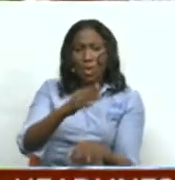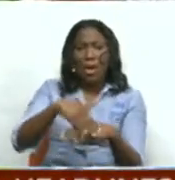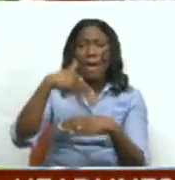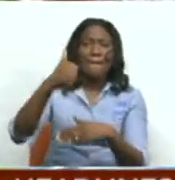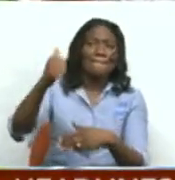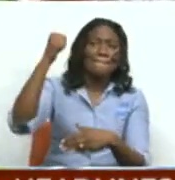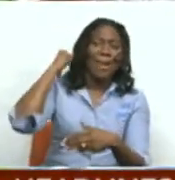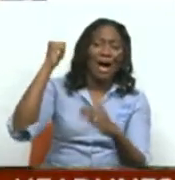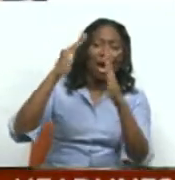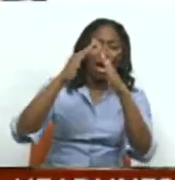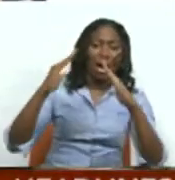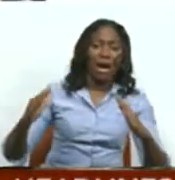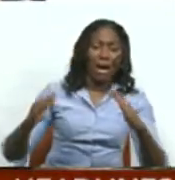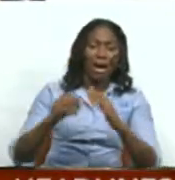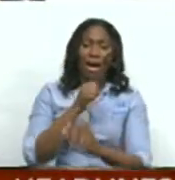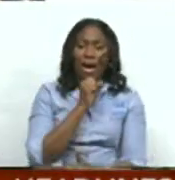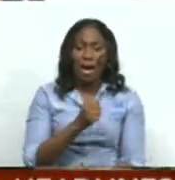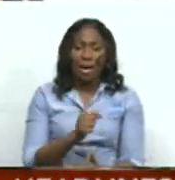under construction.